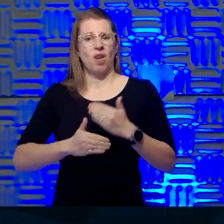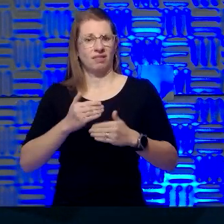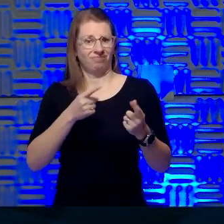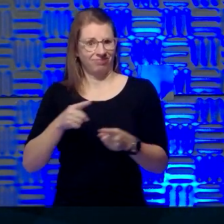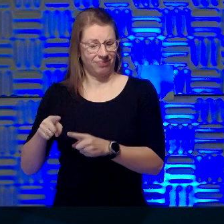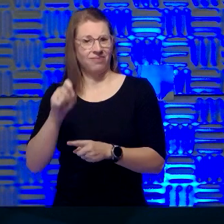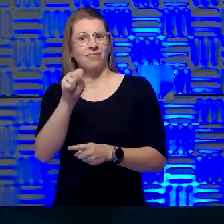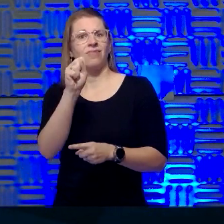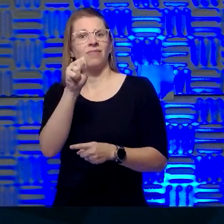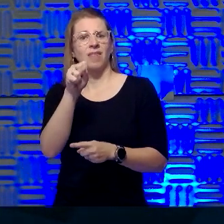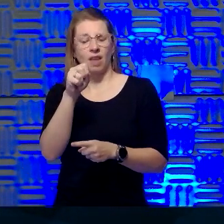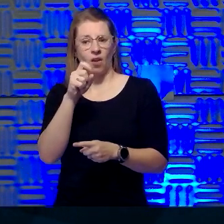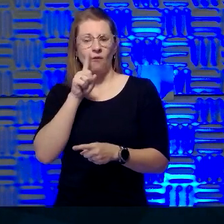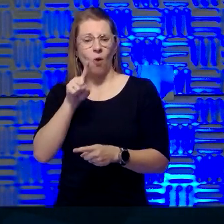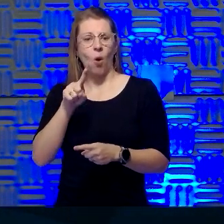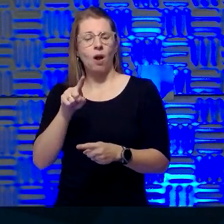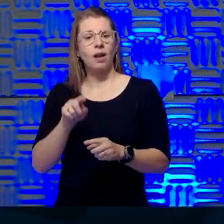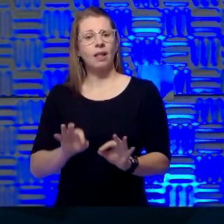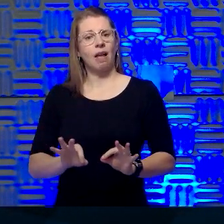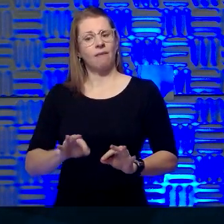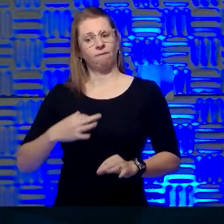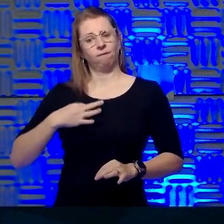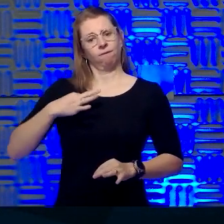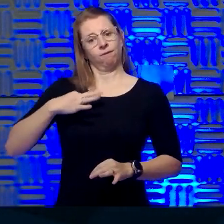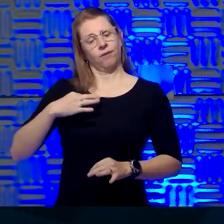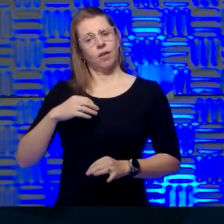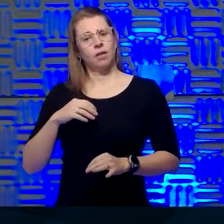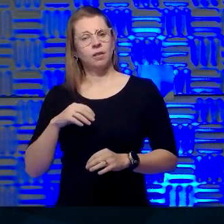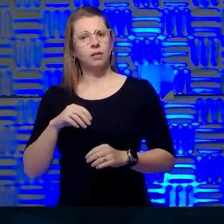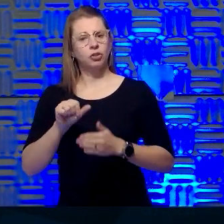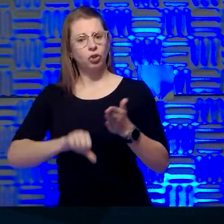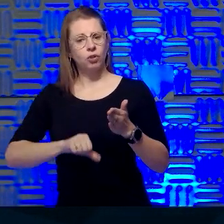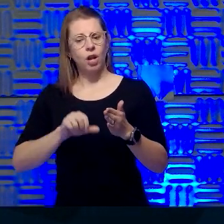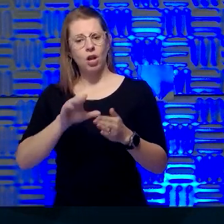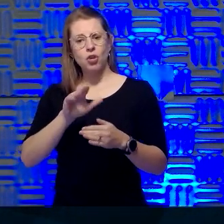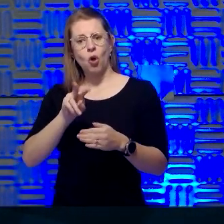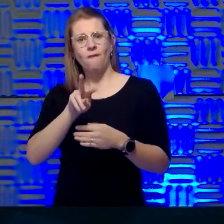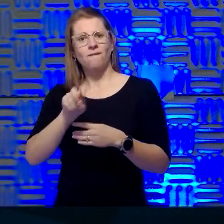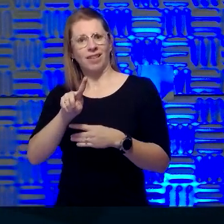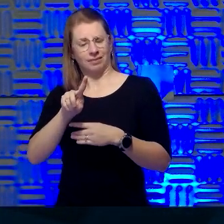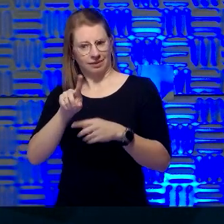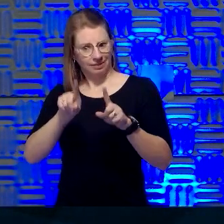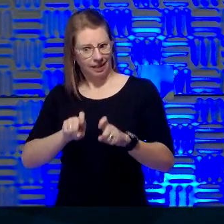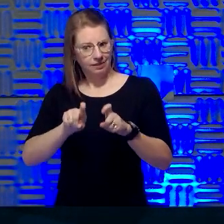to come to elective surgery, including COVID testing before any procedures,